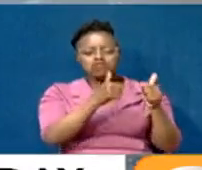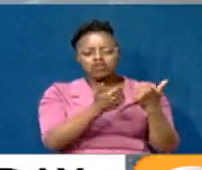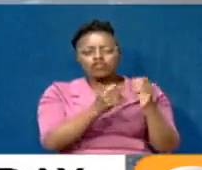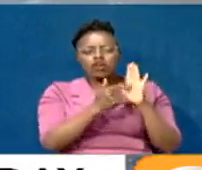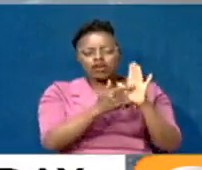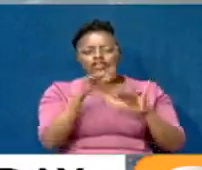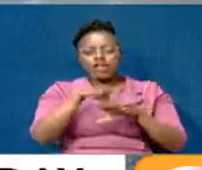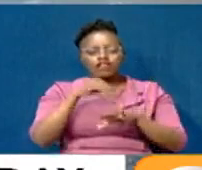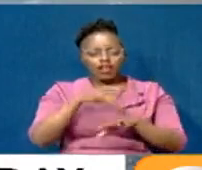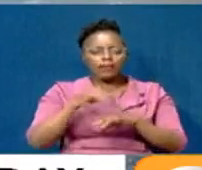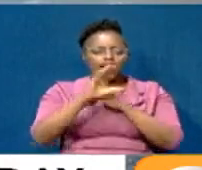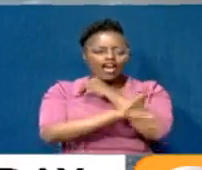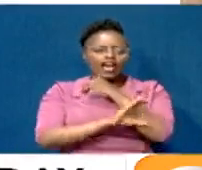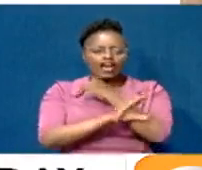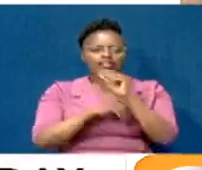the Philippines.